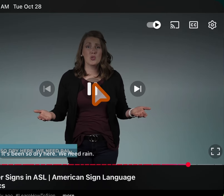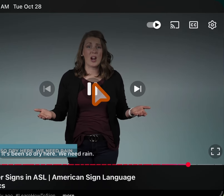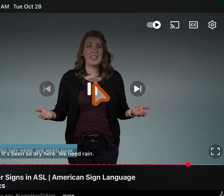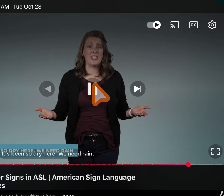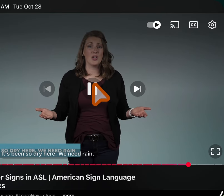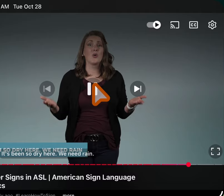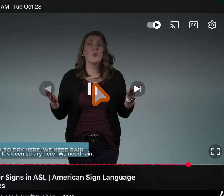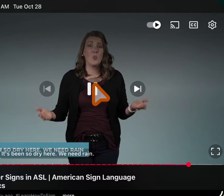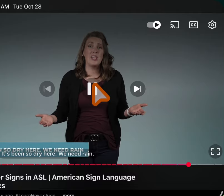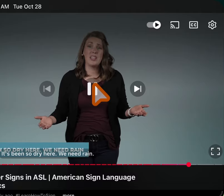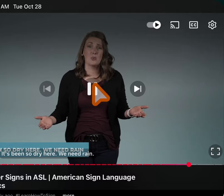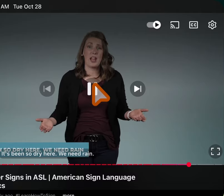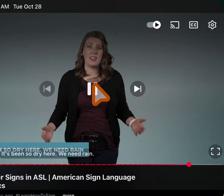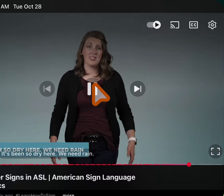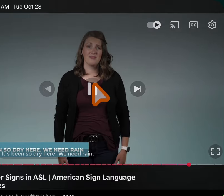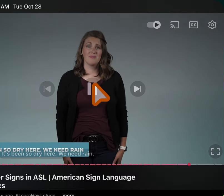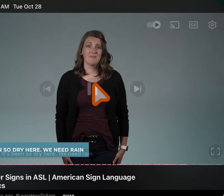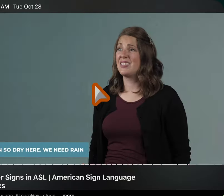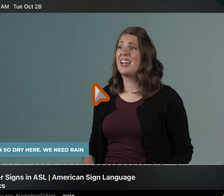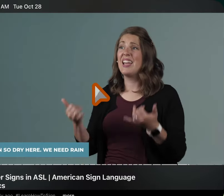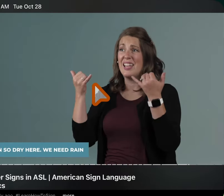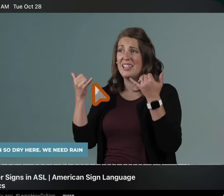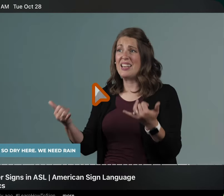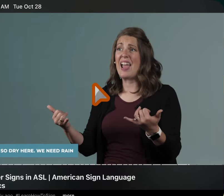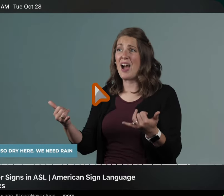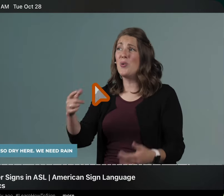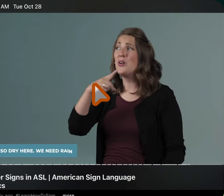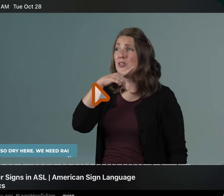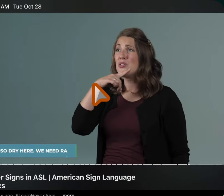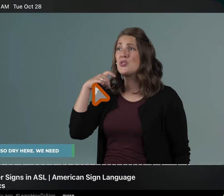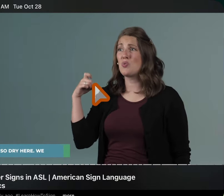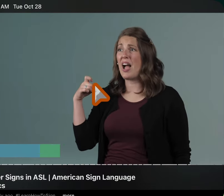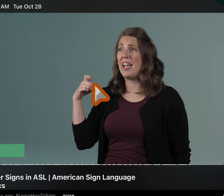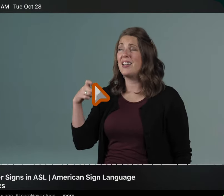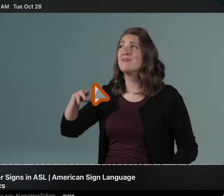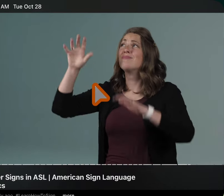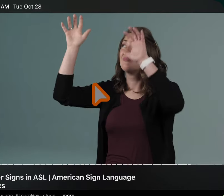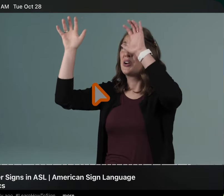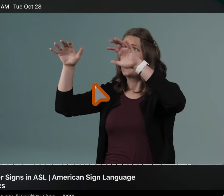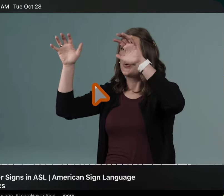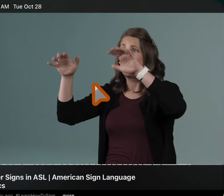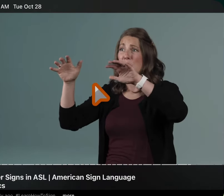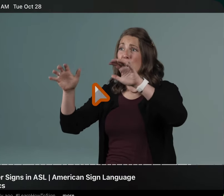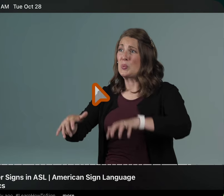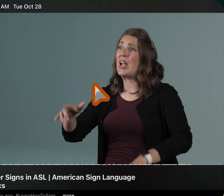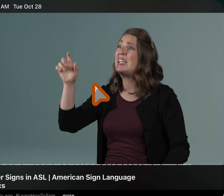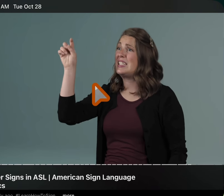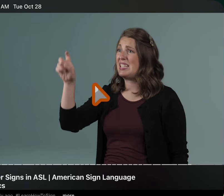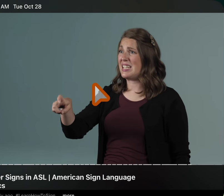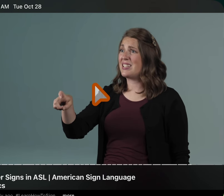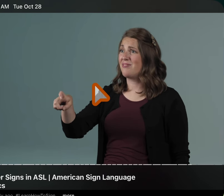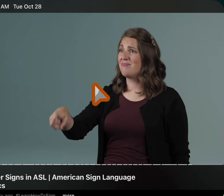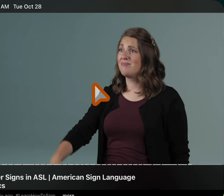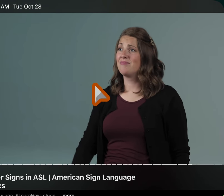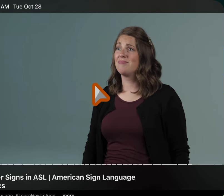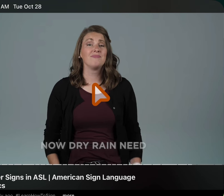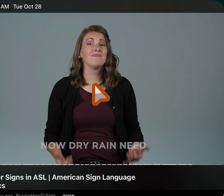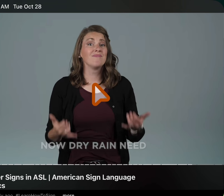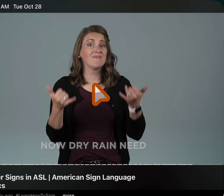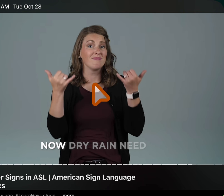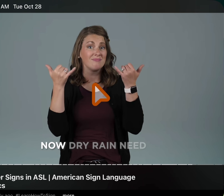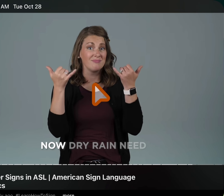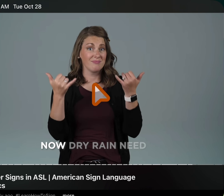It's so dry here, we need rain. Now, dry. Rain need.